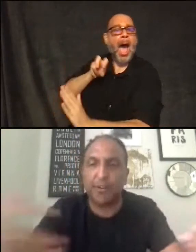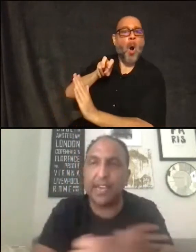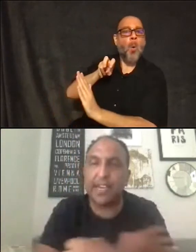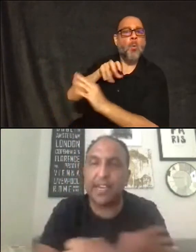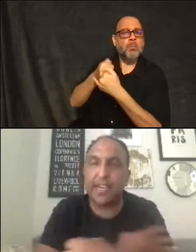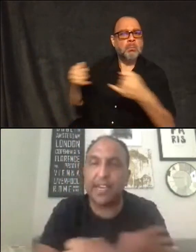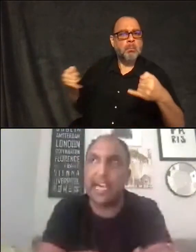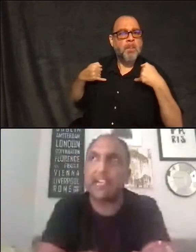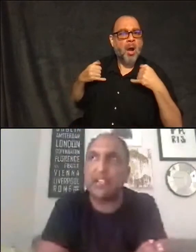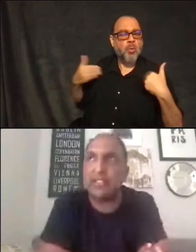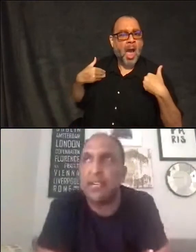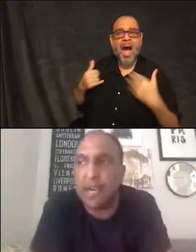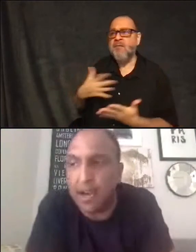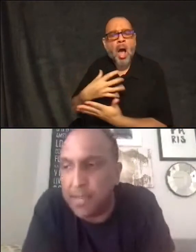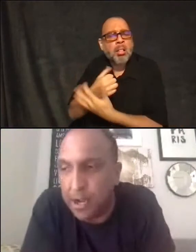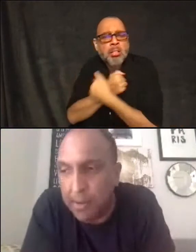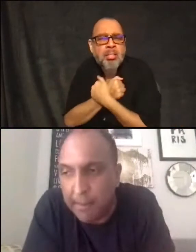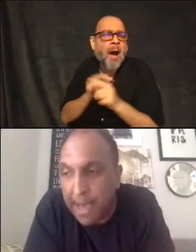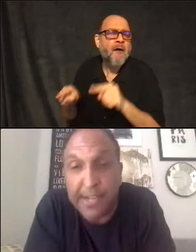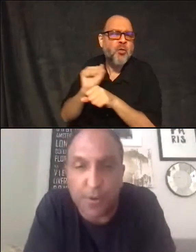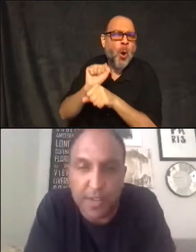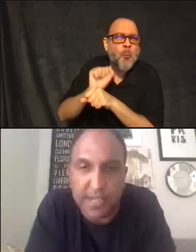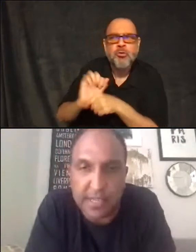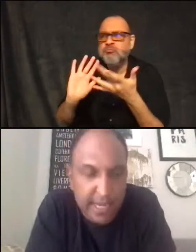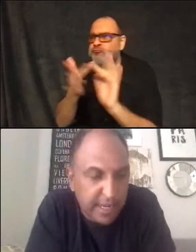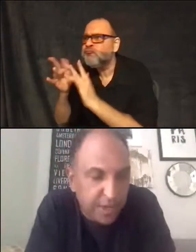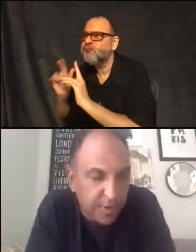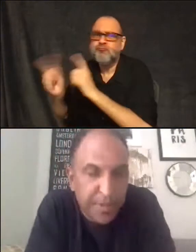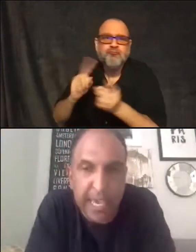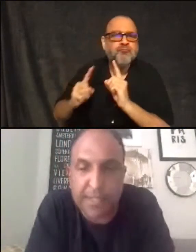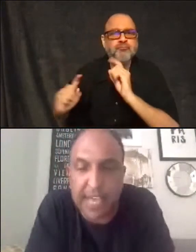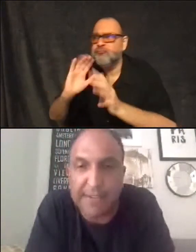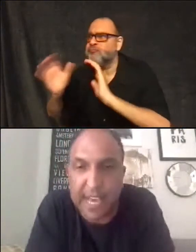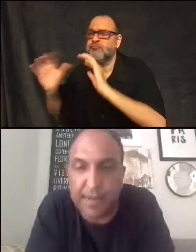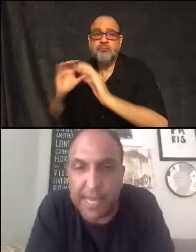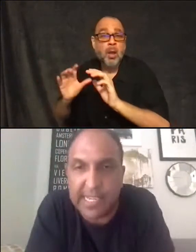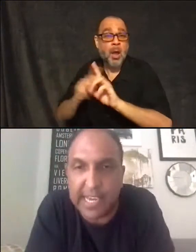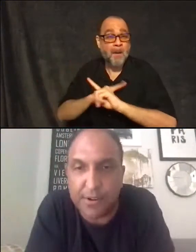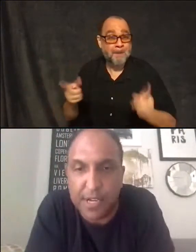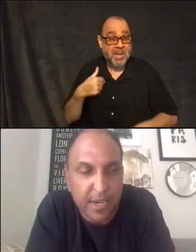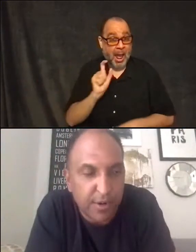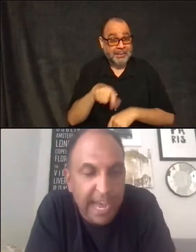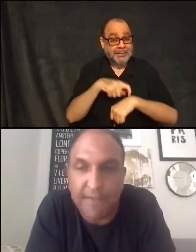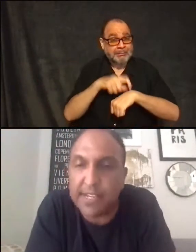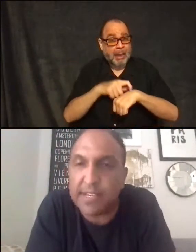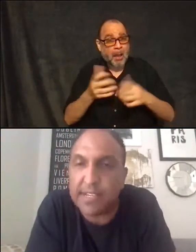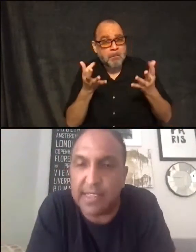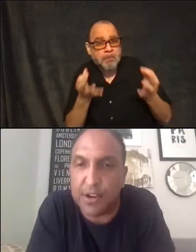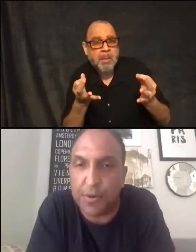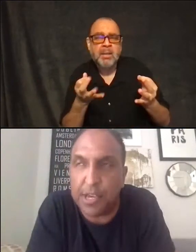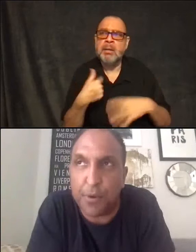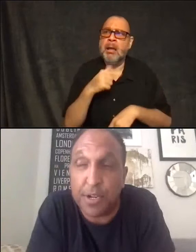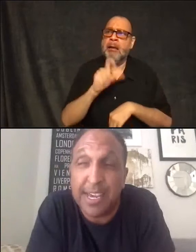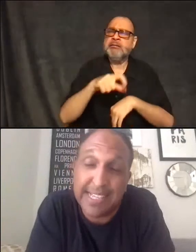and create connections, my mental wellness and being able to have time to meditate or dive into some of the things I